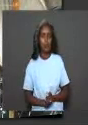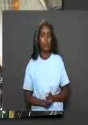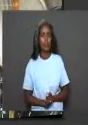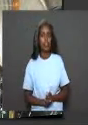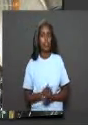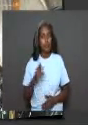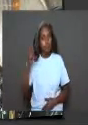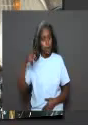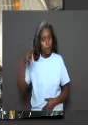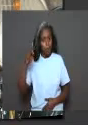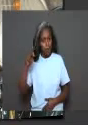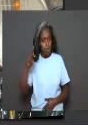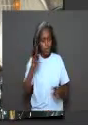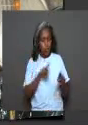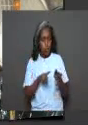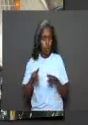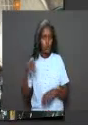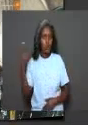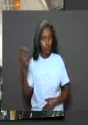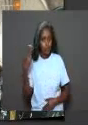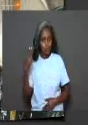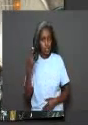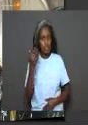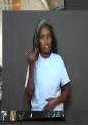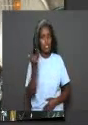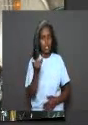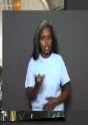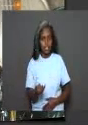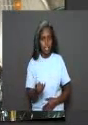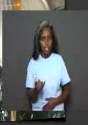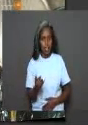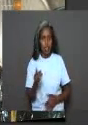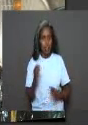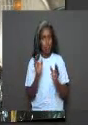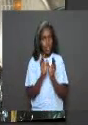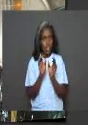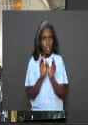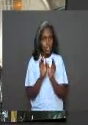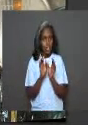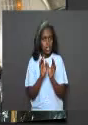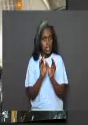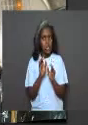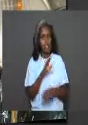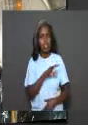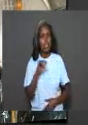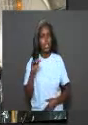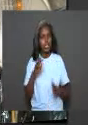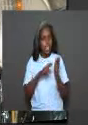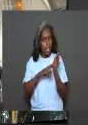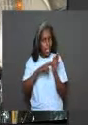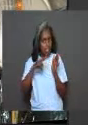Parabolas are also used in the design of car headlamps and